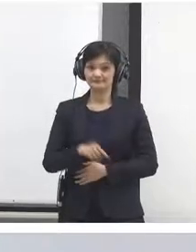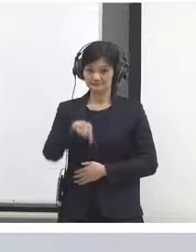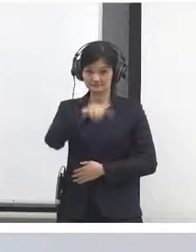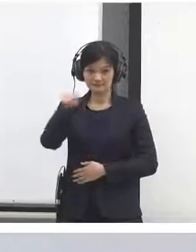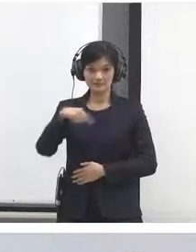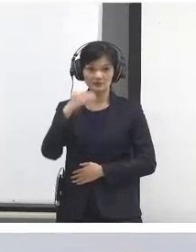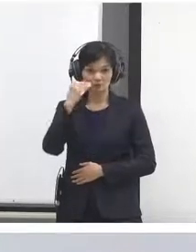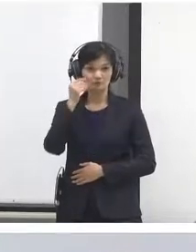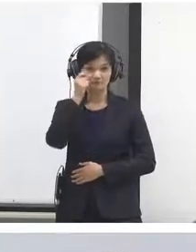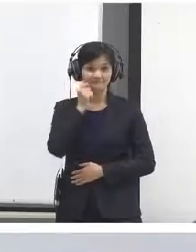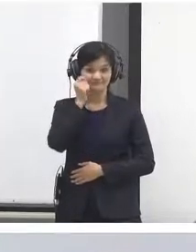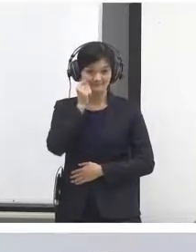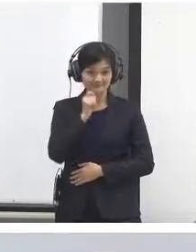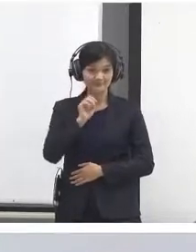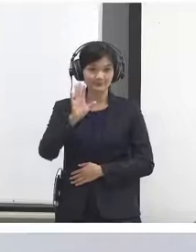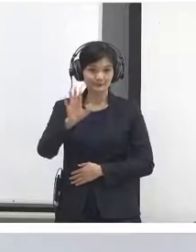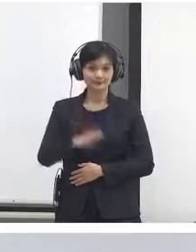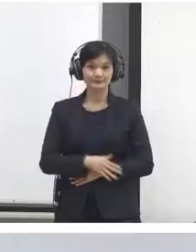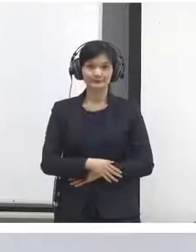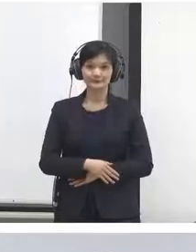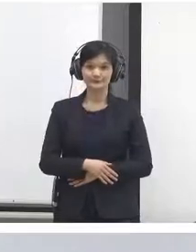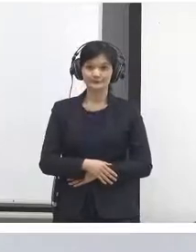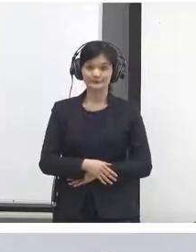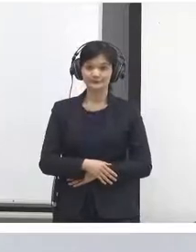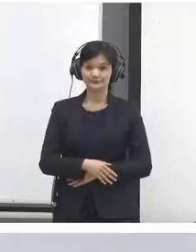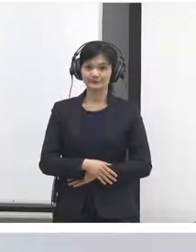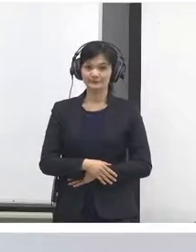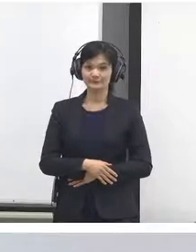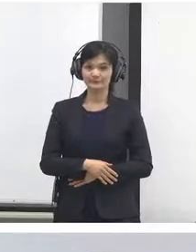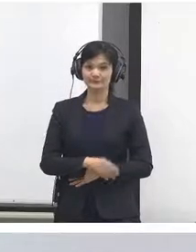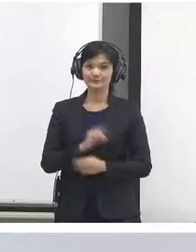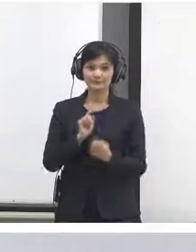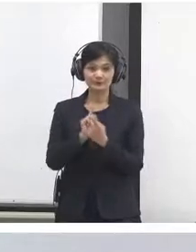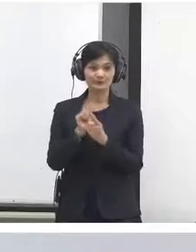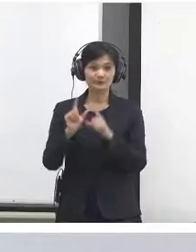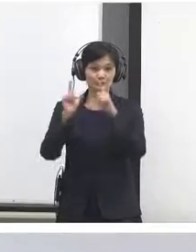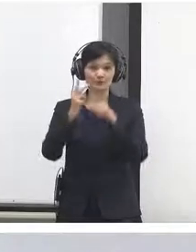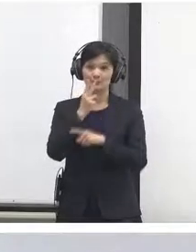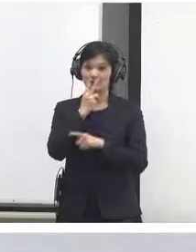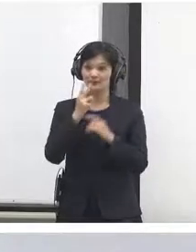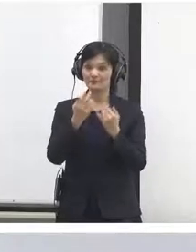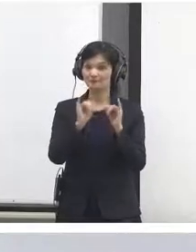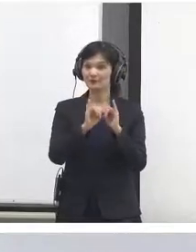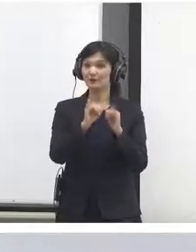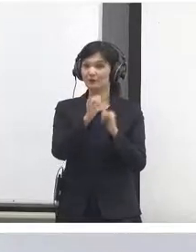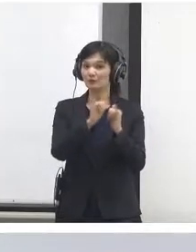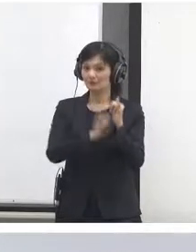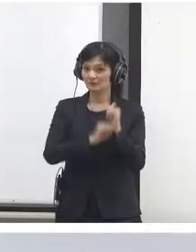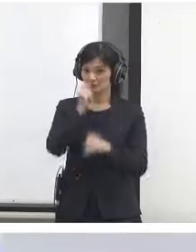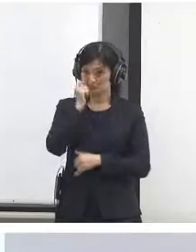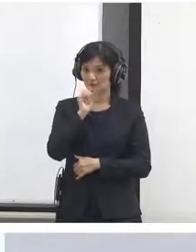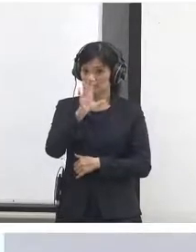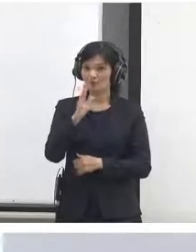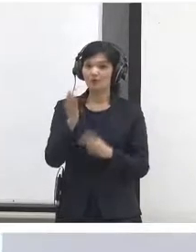overseas collaboration, you are very welcome, and we are looking forward to work with you. Thank you.